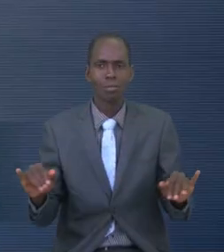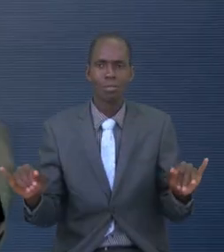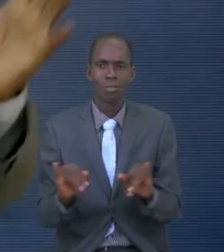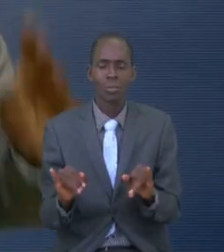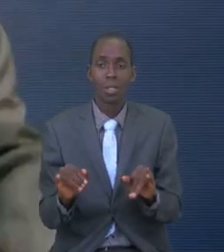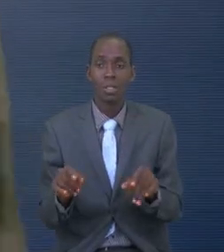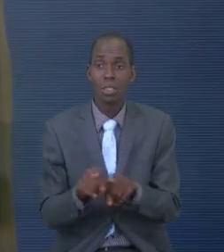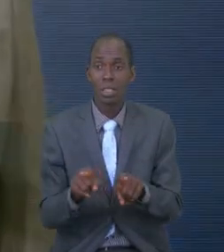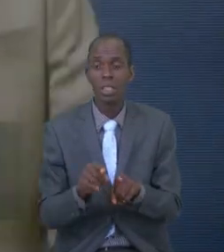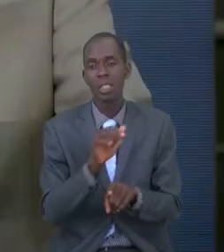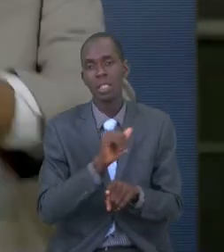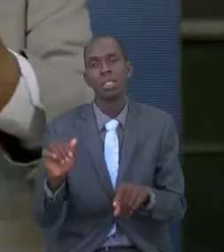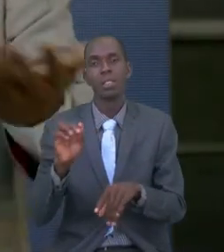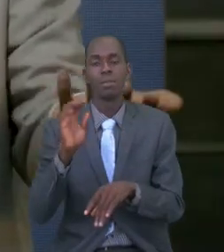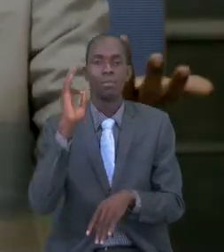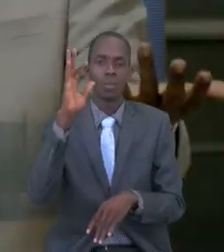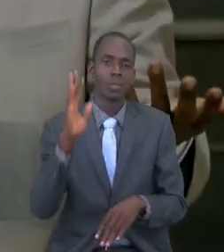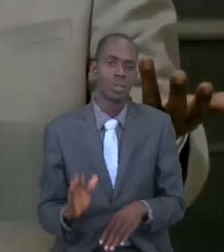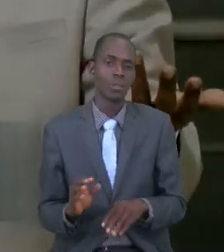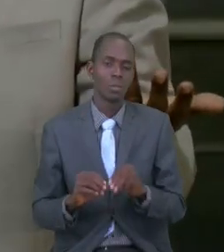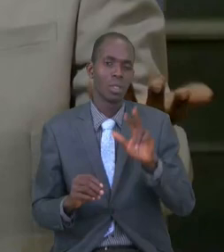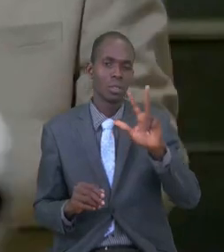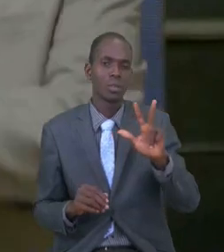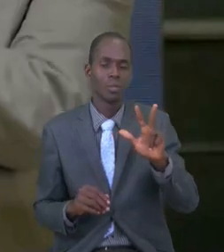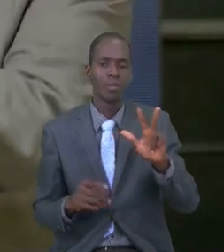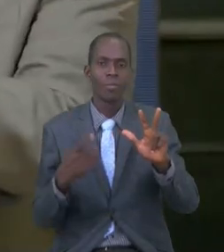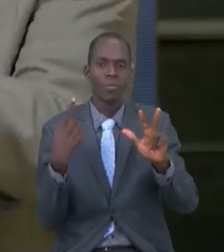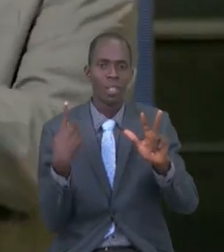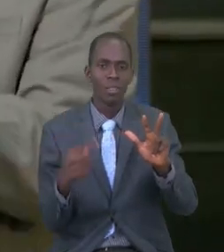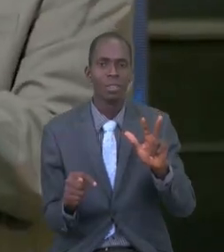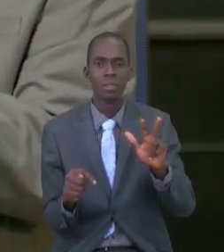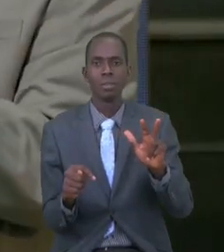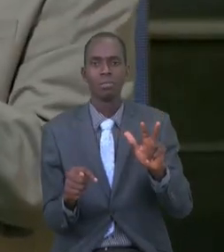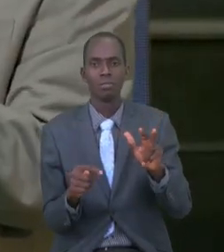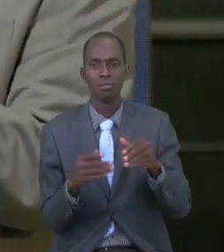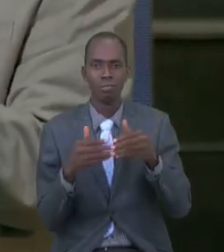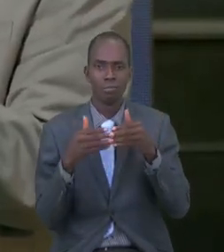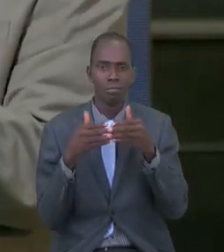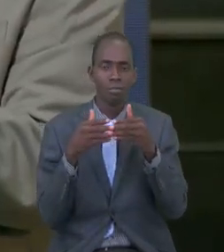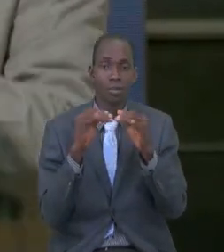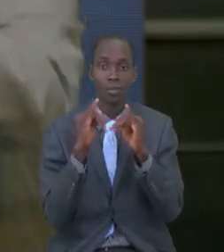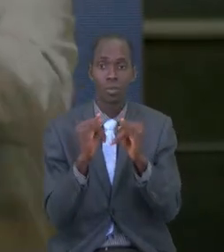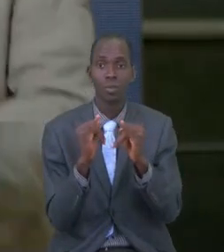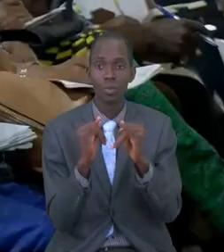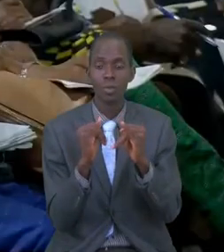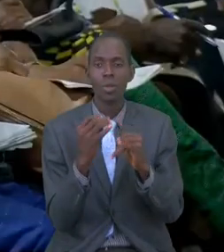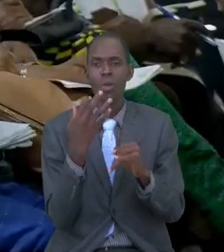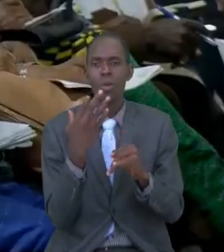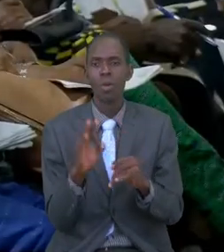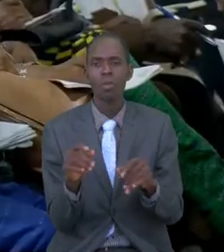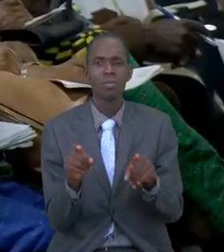minister. Number three, the directive of such magnitude was